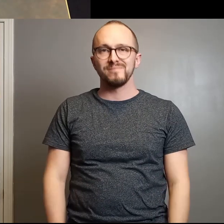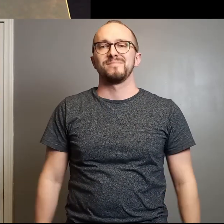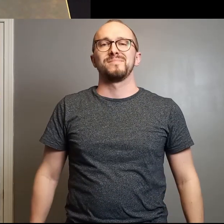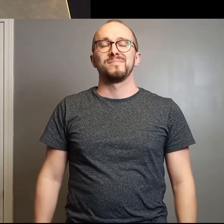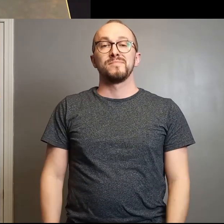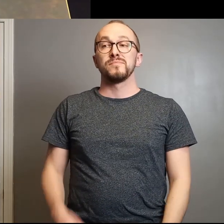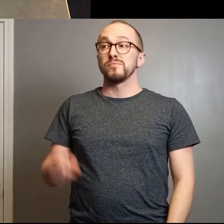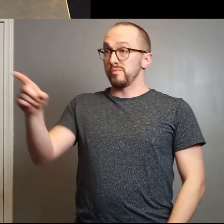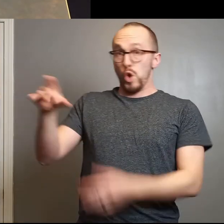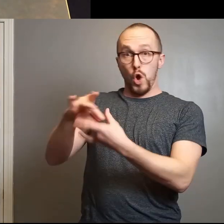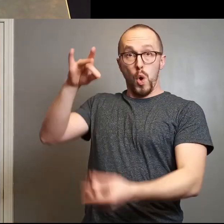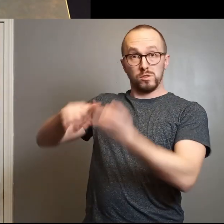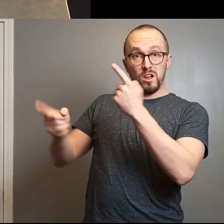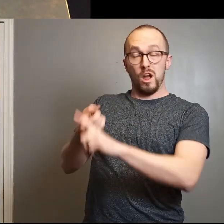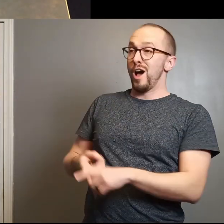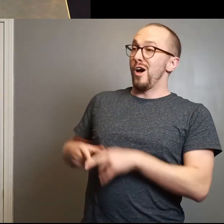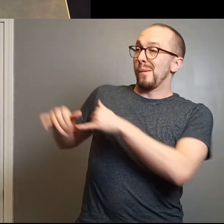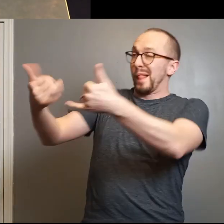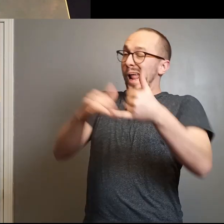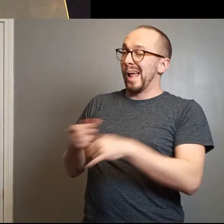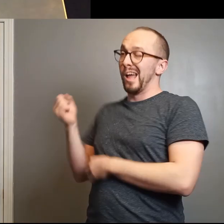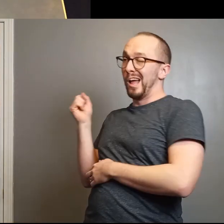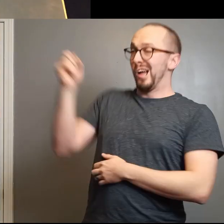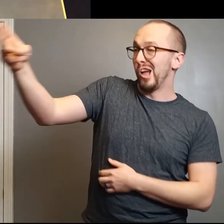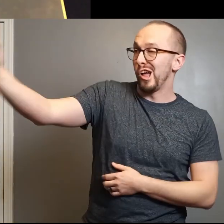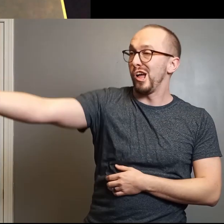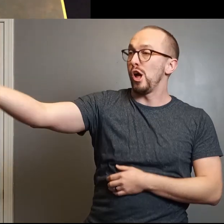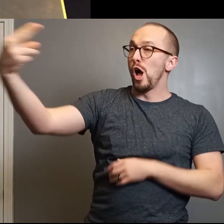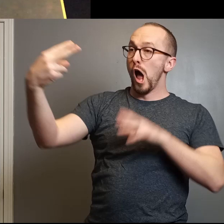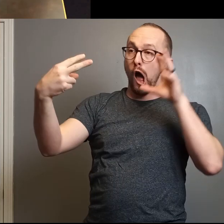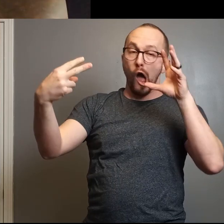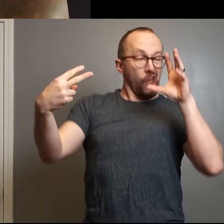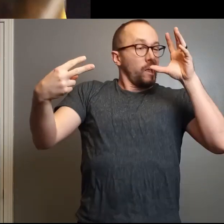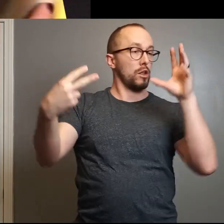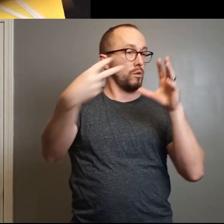Played with ghost. Hic, hic, hic.